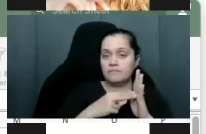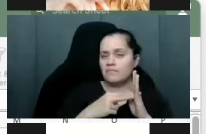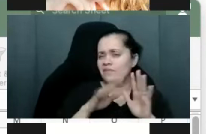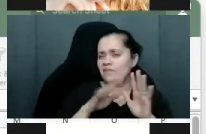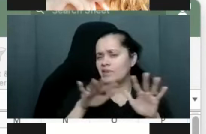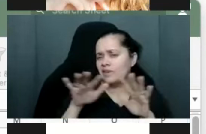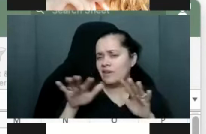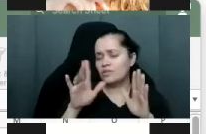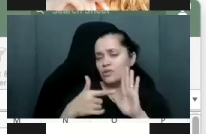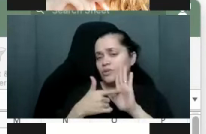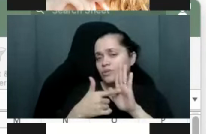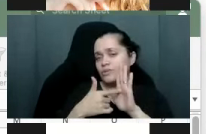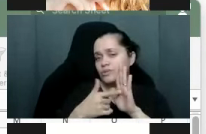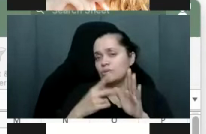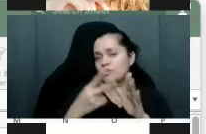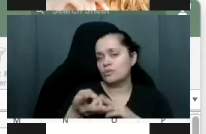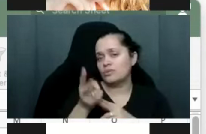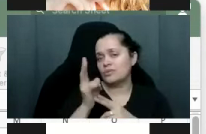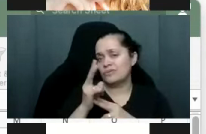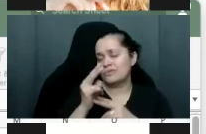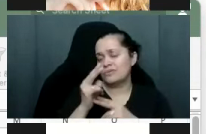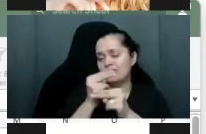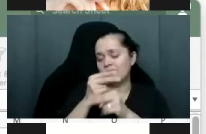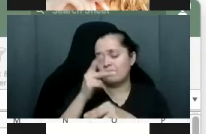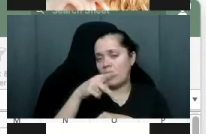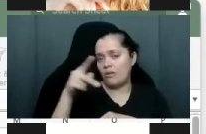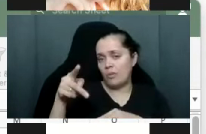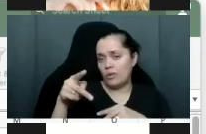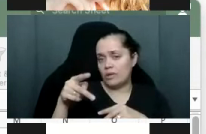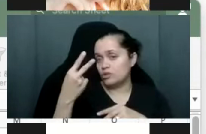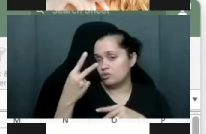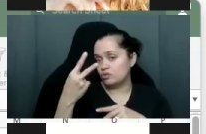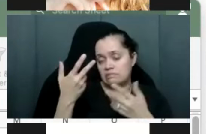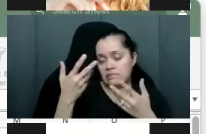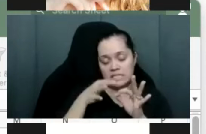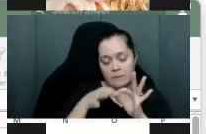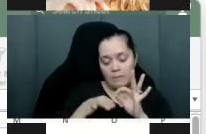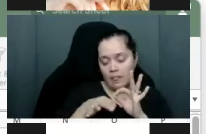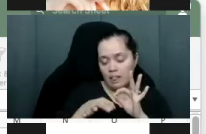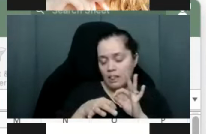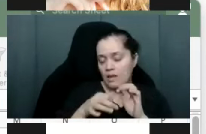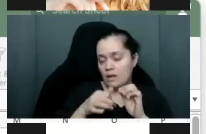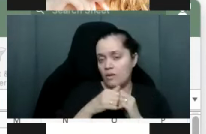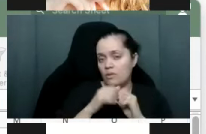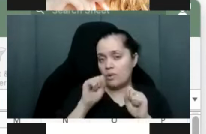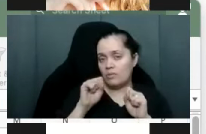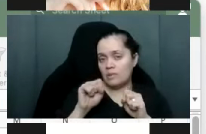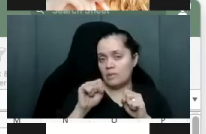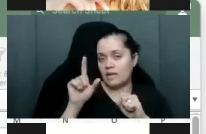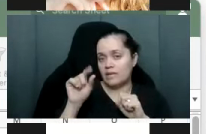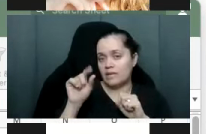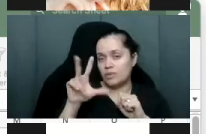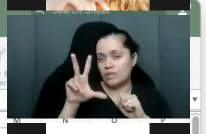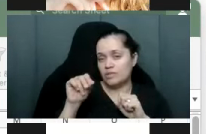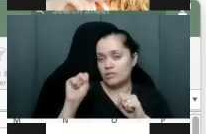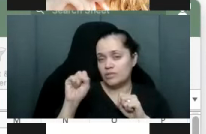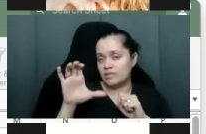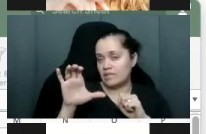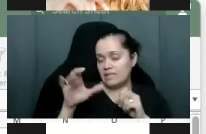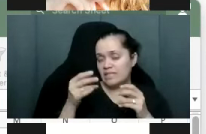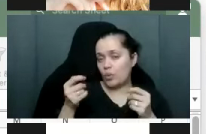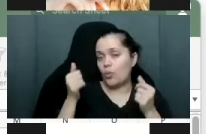You will show a 2-slide PowerPoint slide in probably 20 to 30 seconds